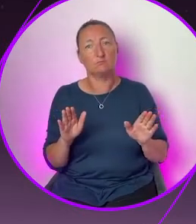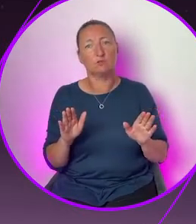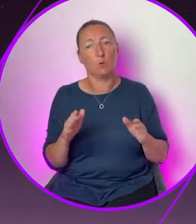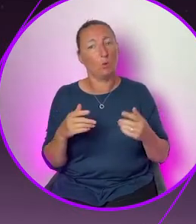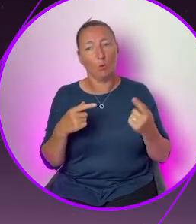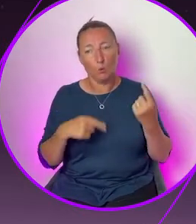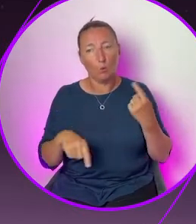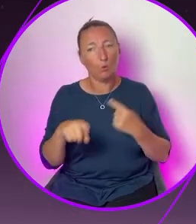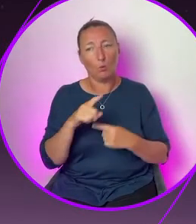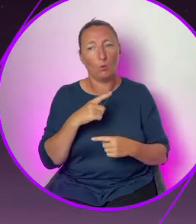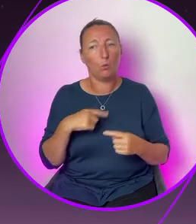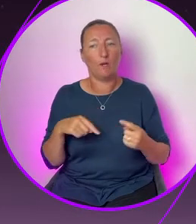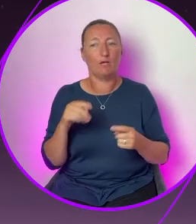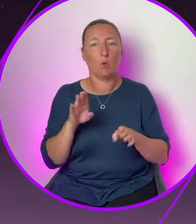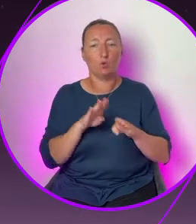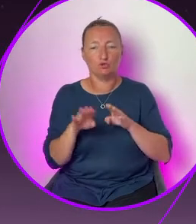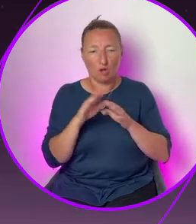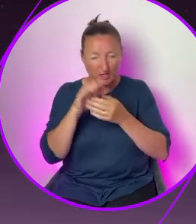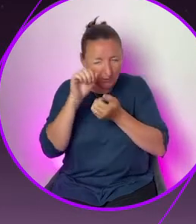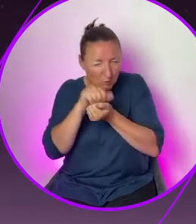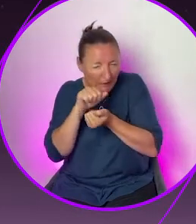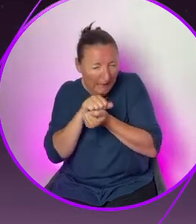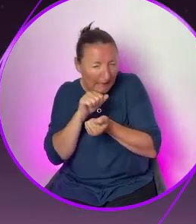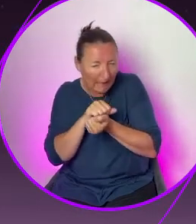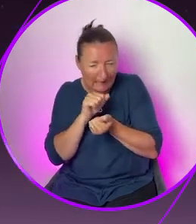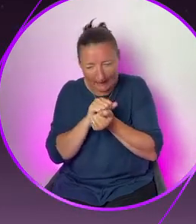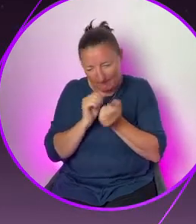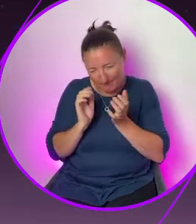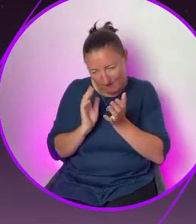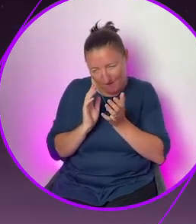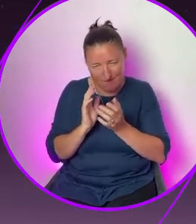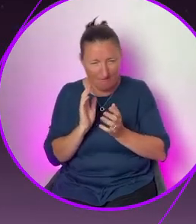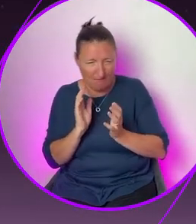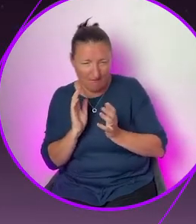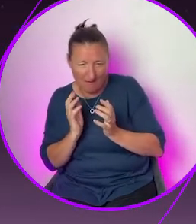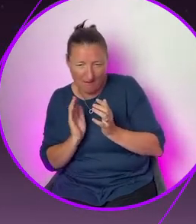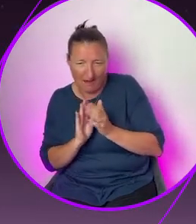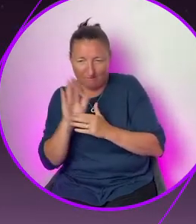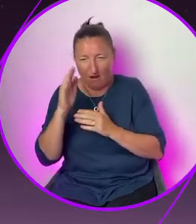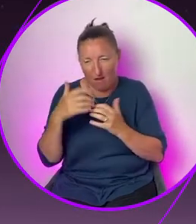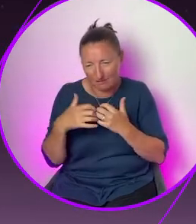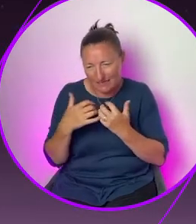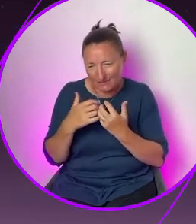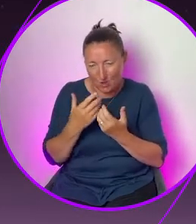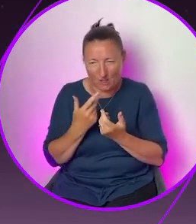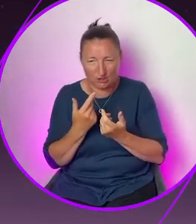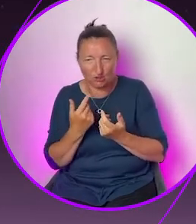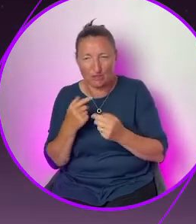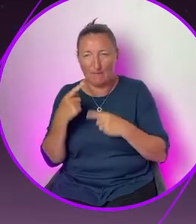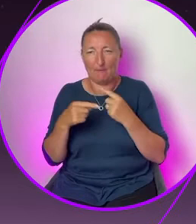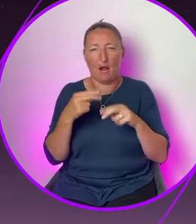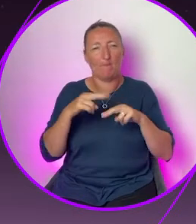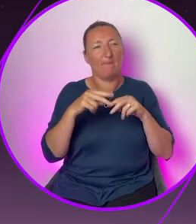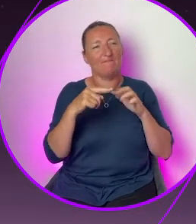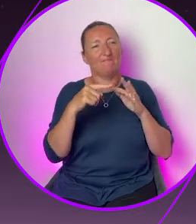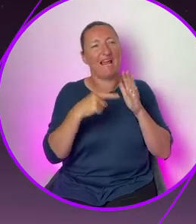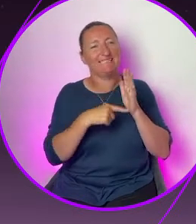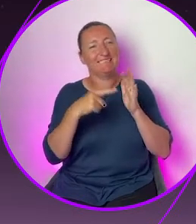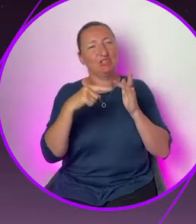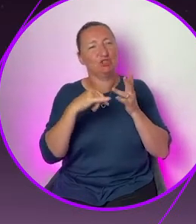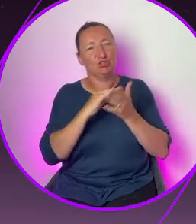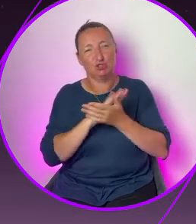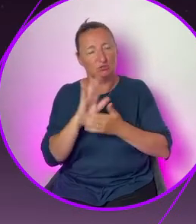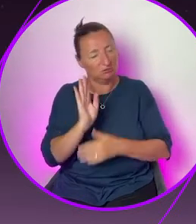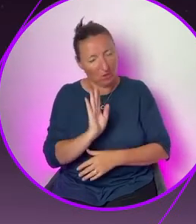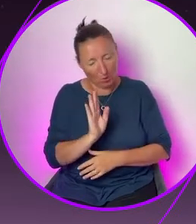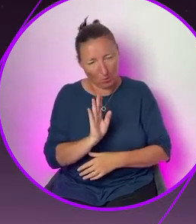that we're not sort of fetishizing the tools of advanced technologies and digital we really are sort of looking